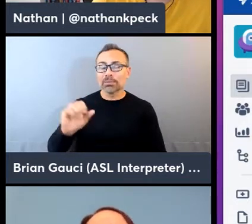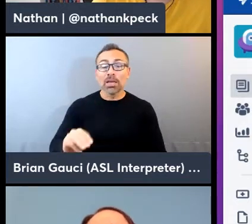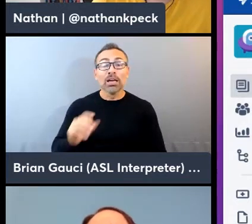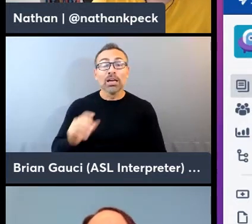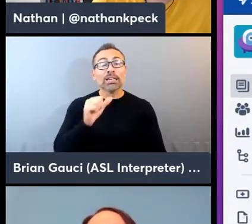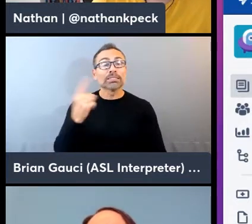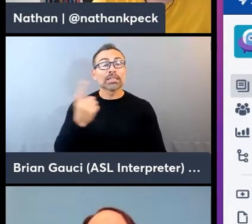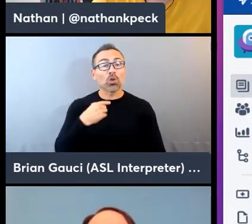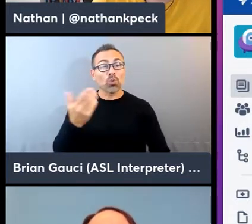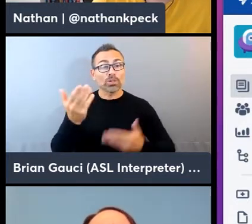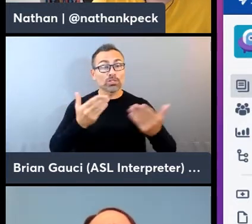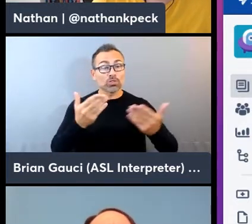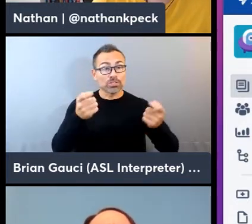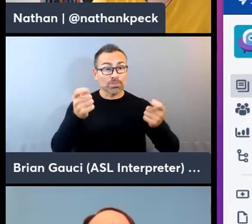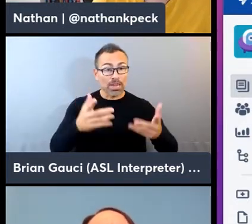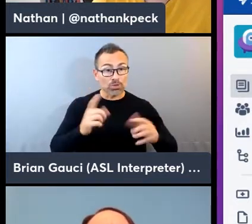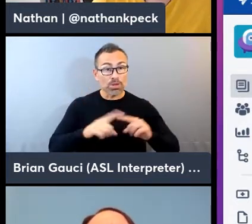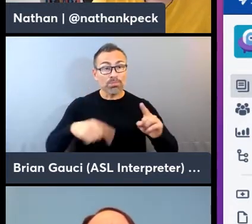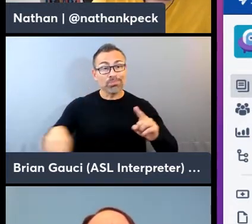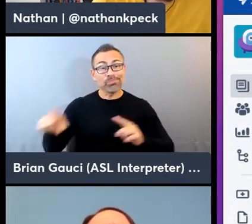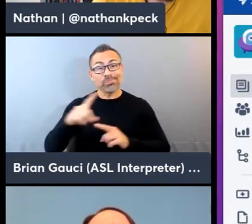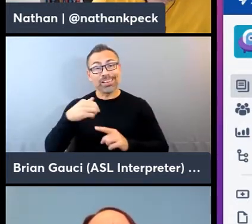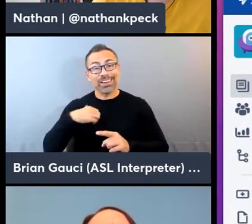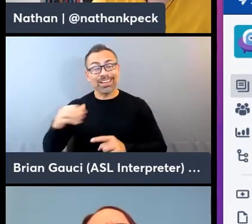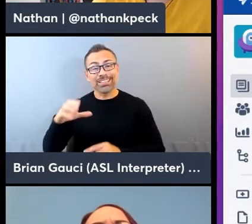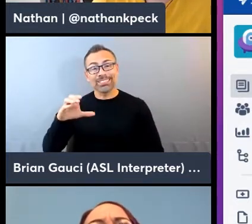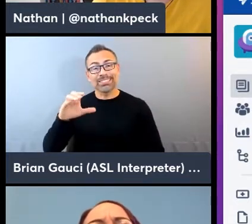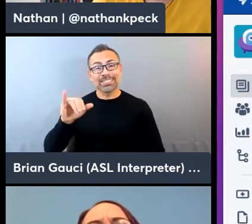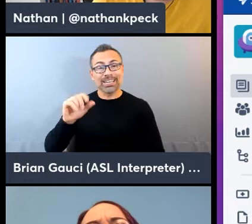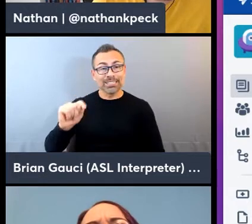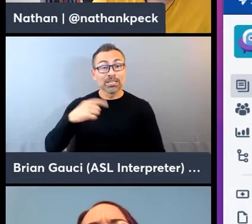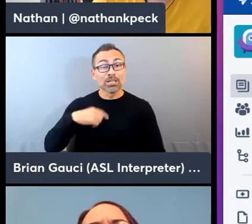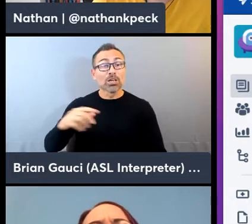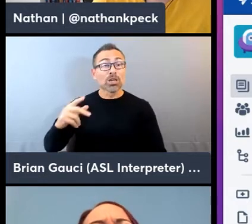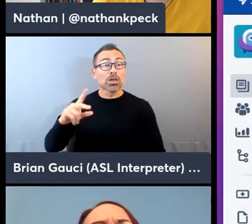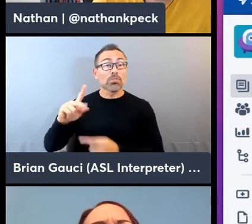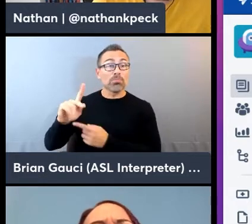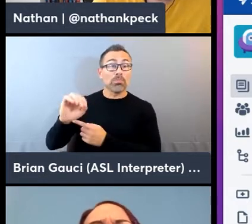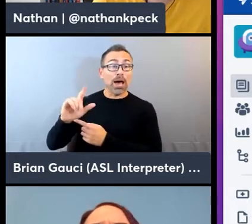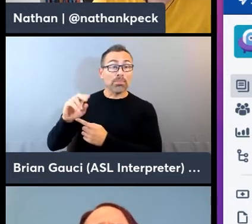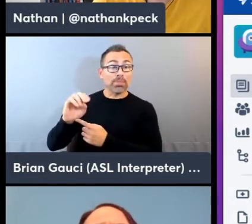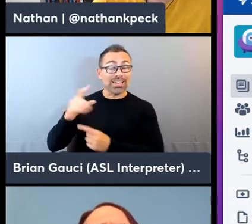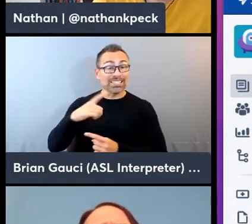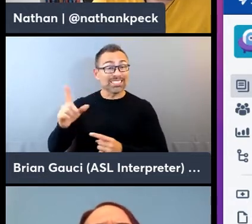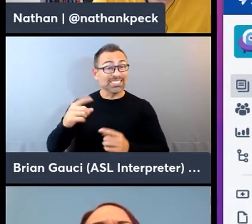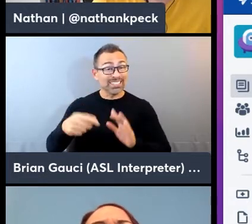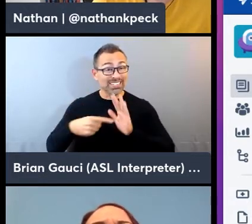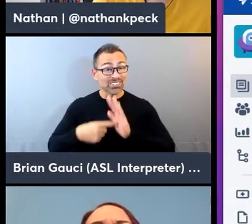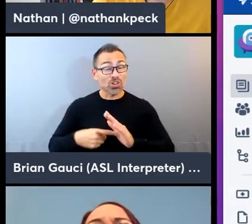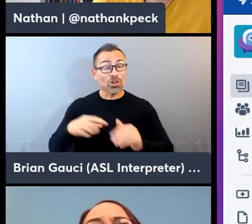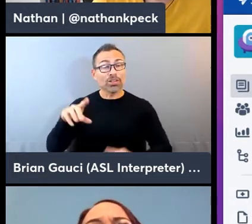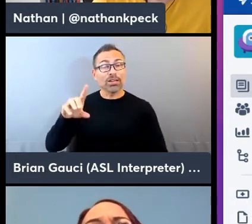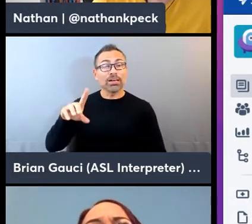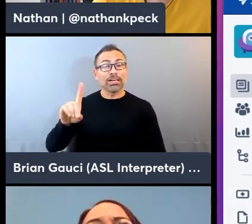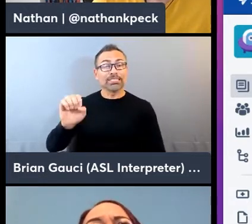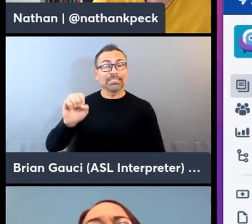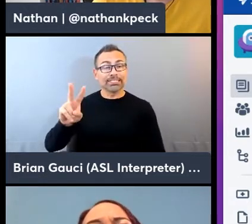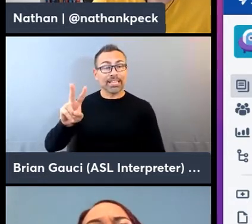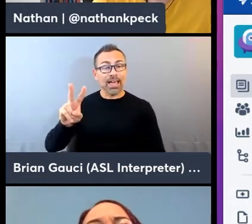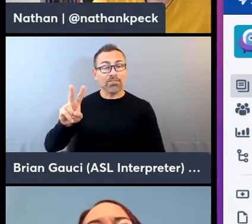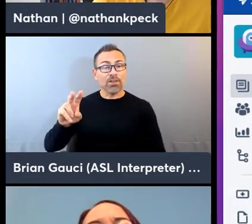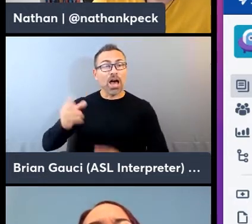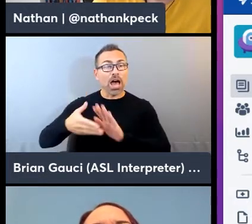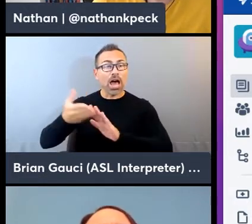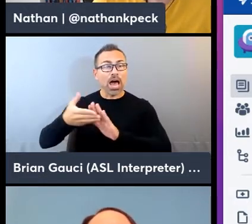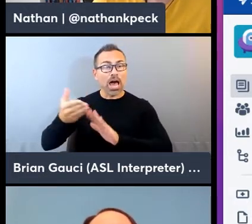Bitbucket, CI/CD pipelines. It's considered, a DevOps platform, innovative DevOps platform that also addresses